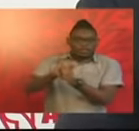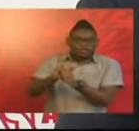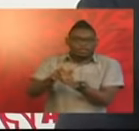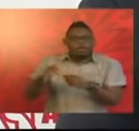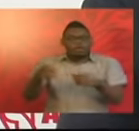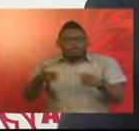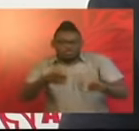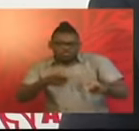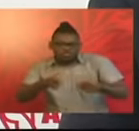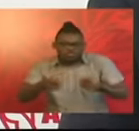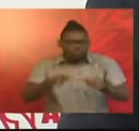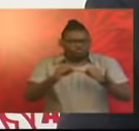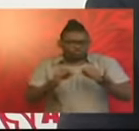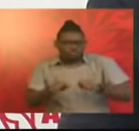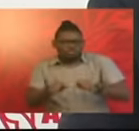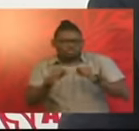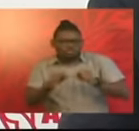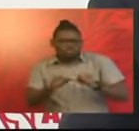We've trained